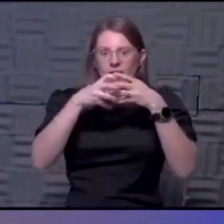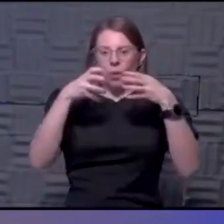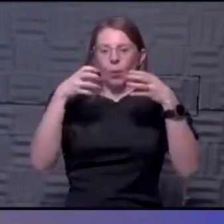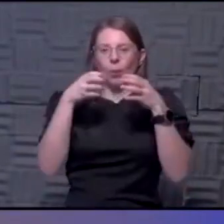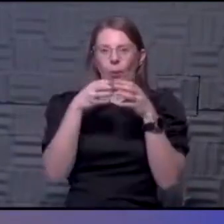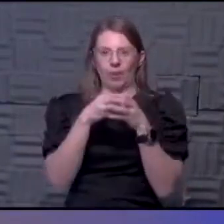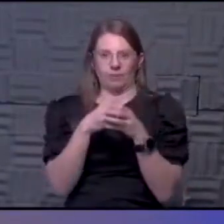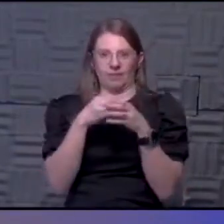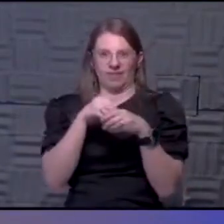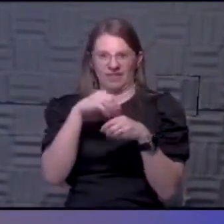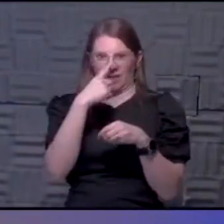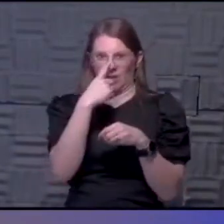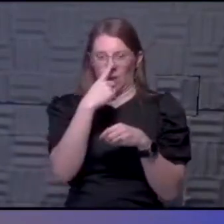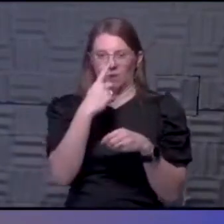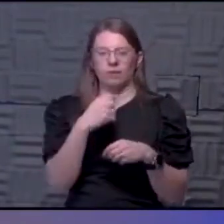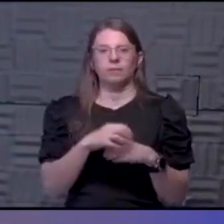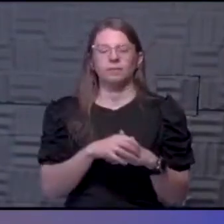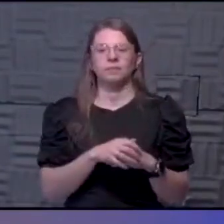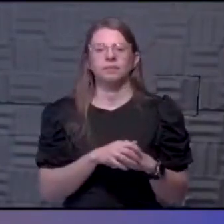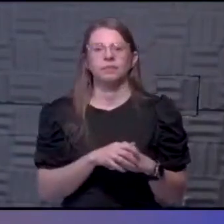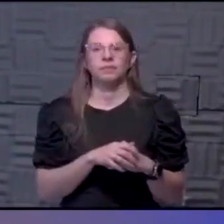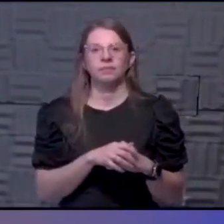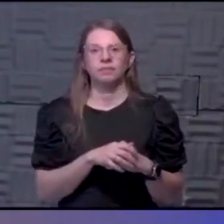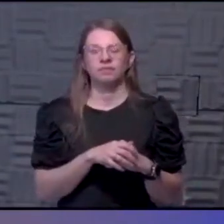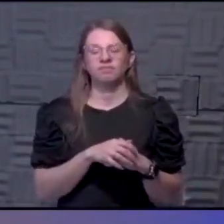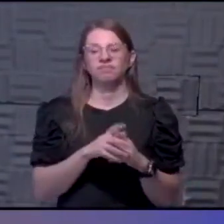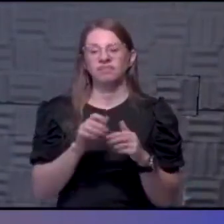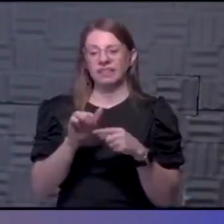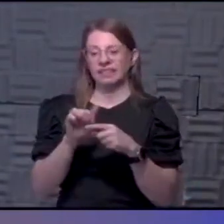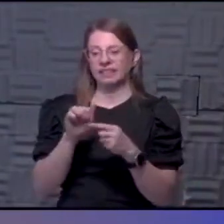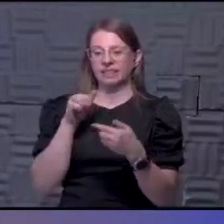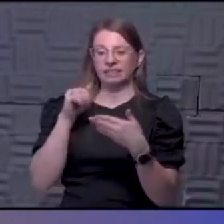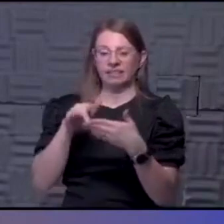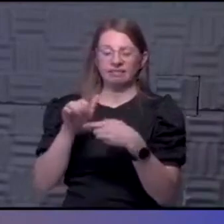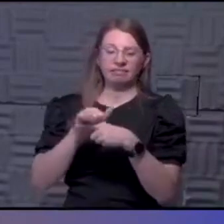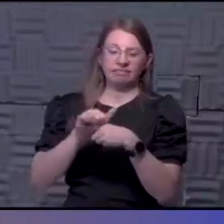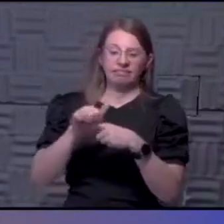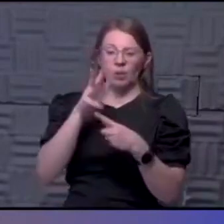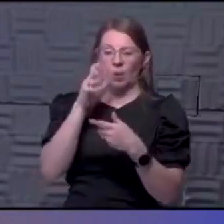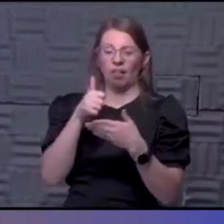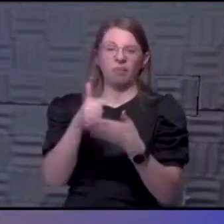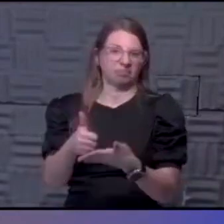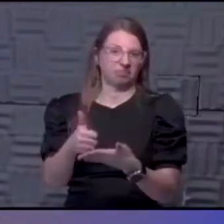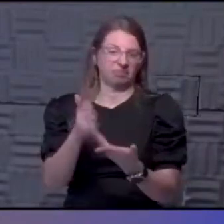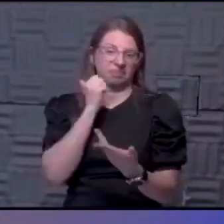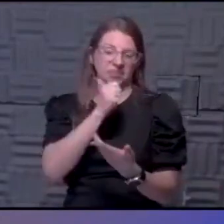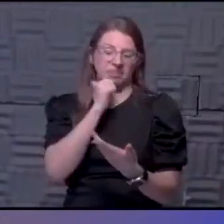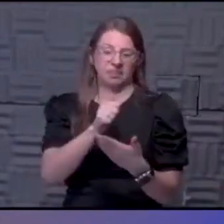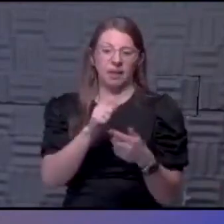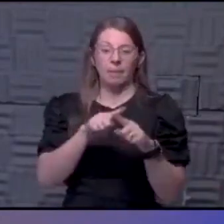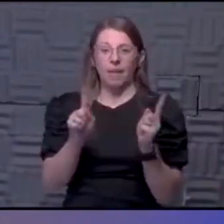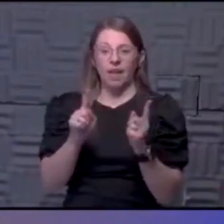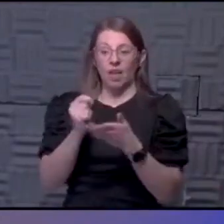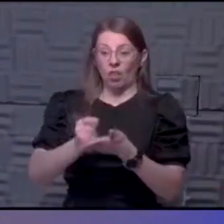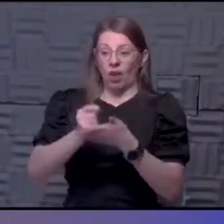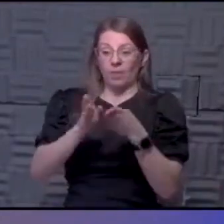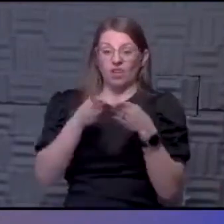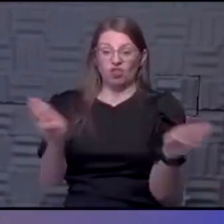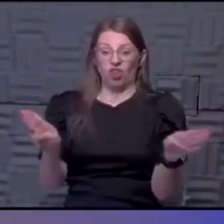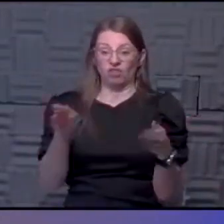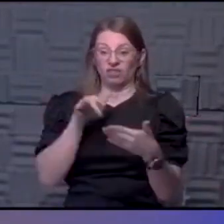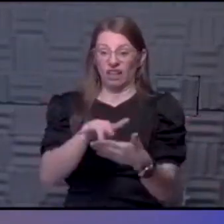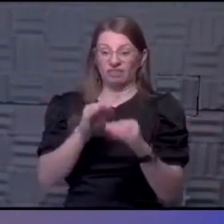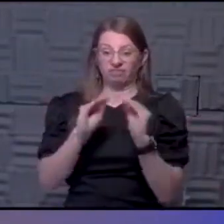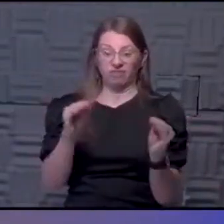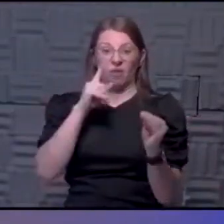so if that's contributing, that will help. There's not a lot of great data, supporting their use just as a therapy in general